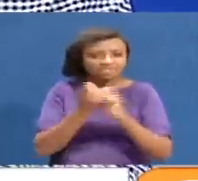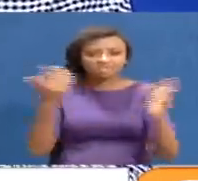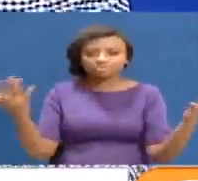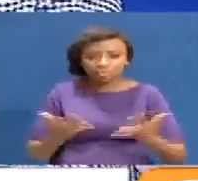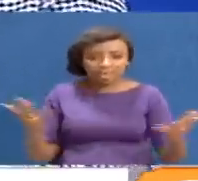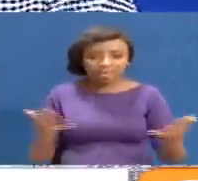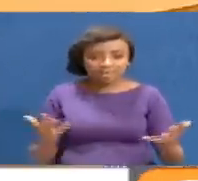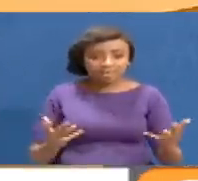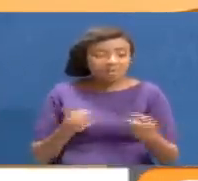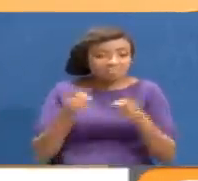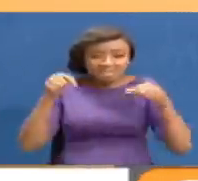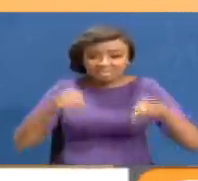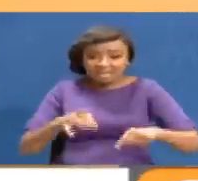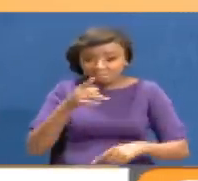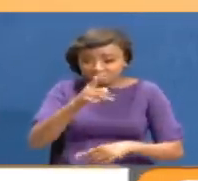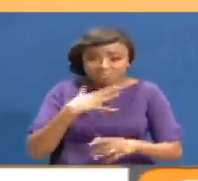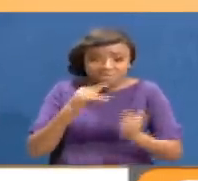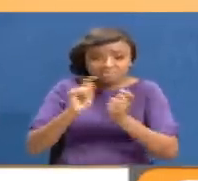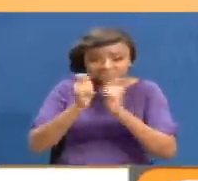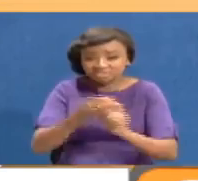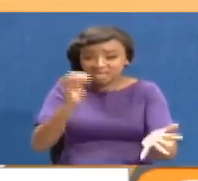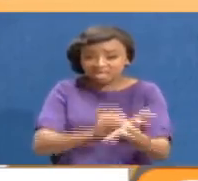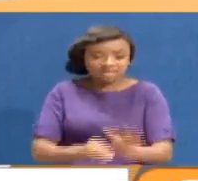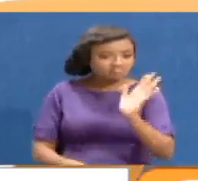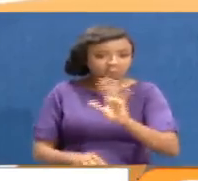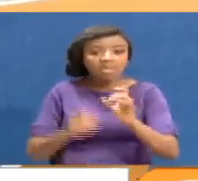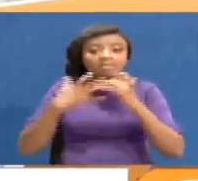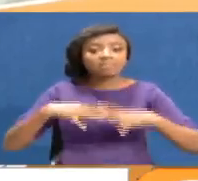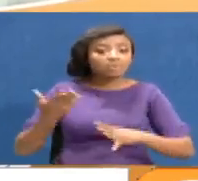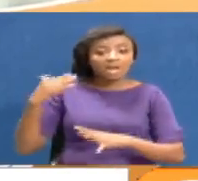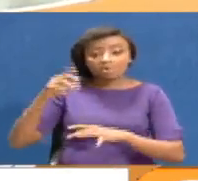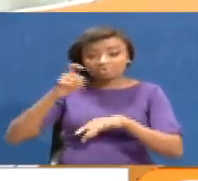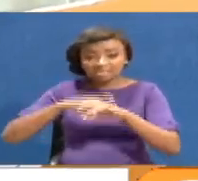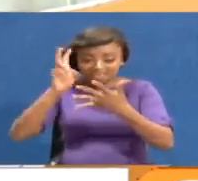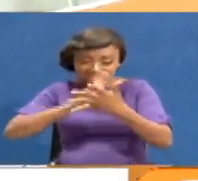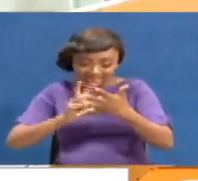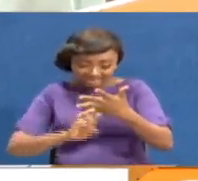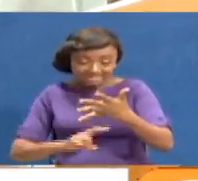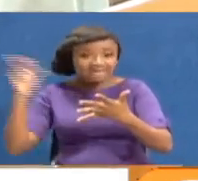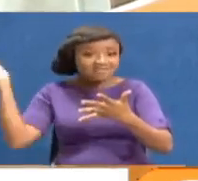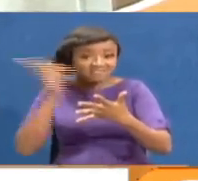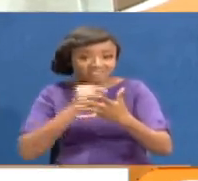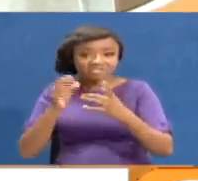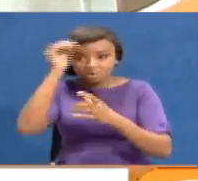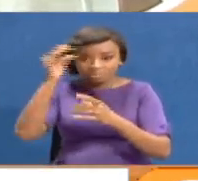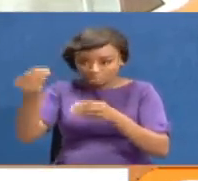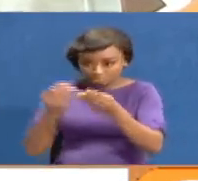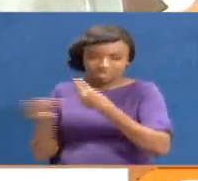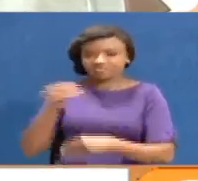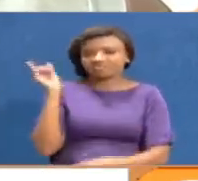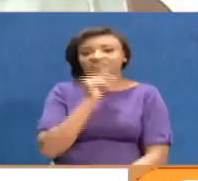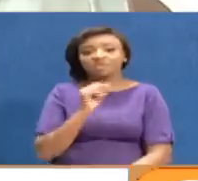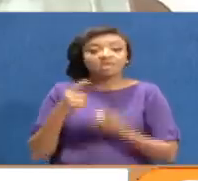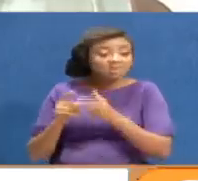and read and give your views. Yeah. Now, those who read actually gave their views. Those who did not